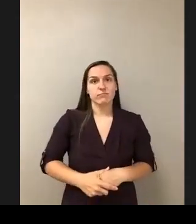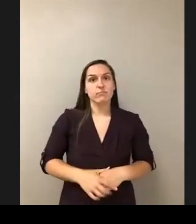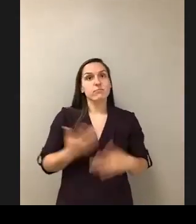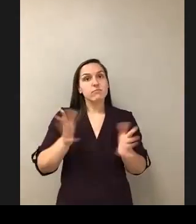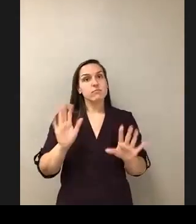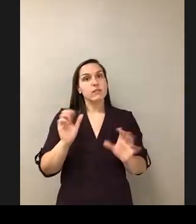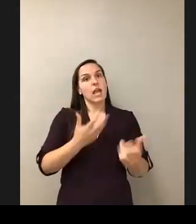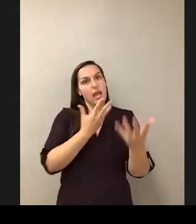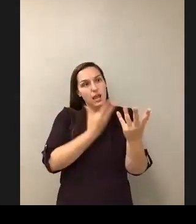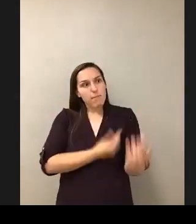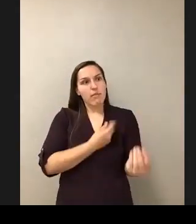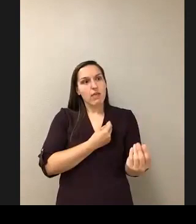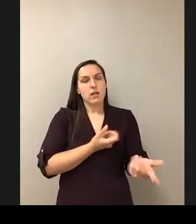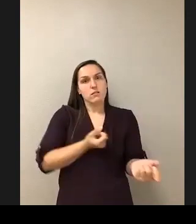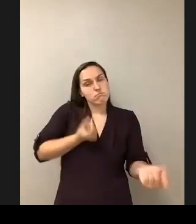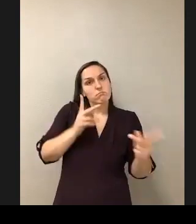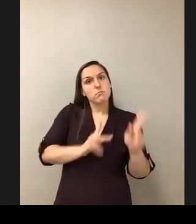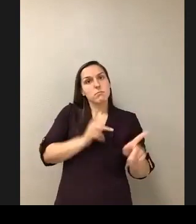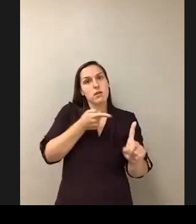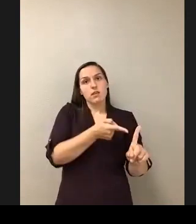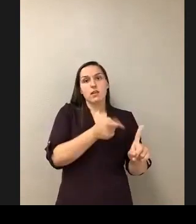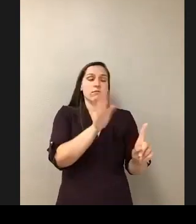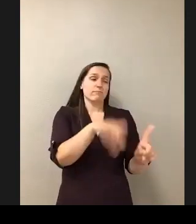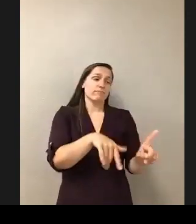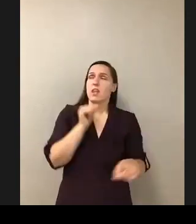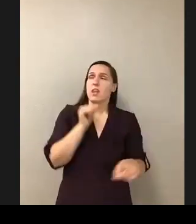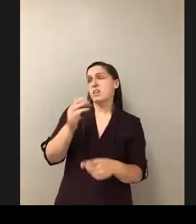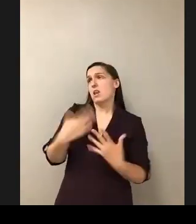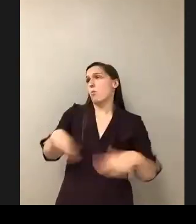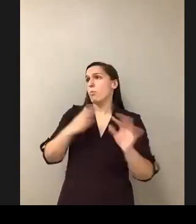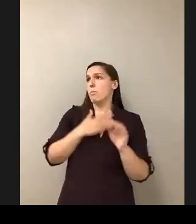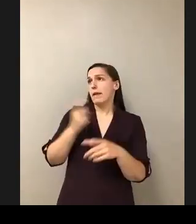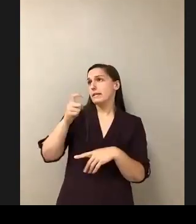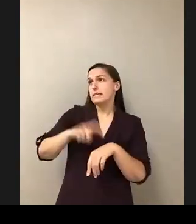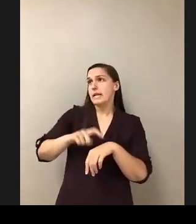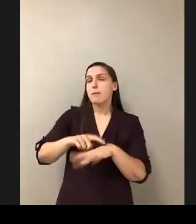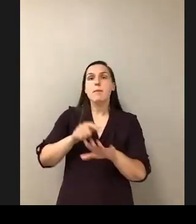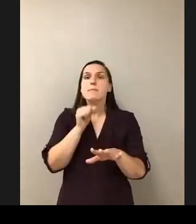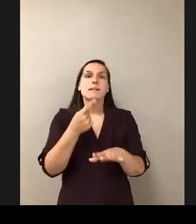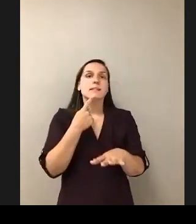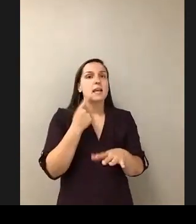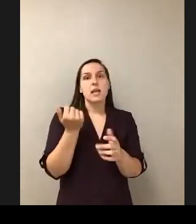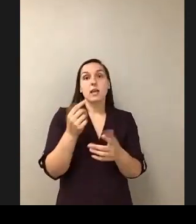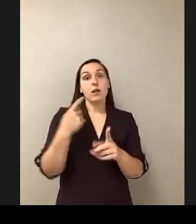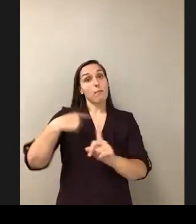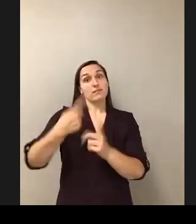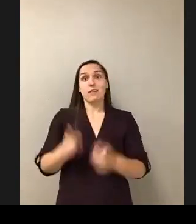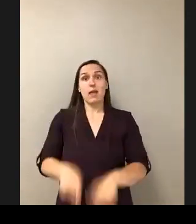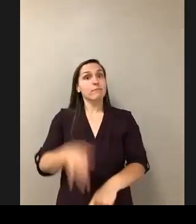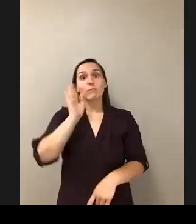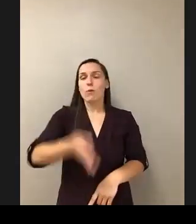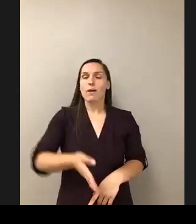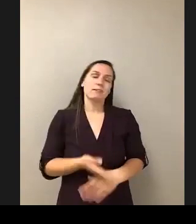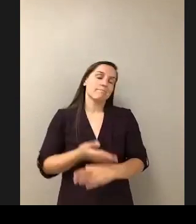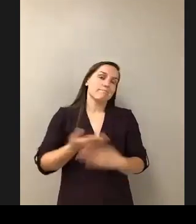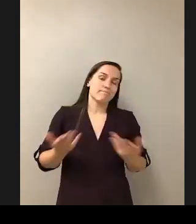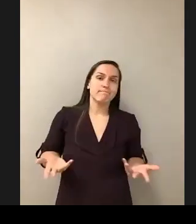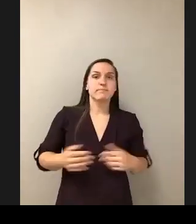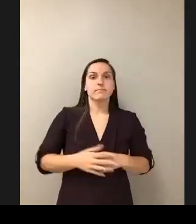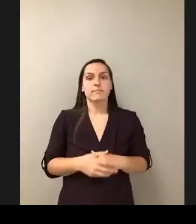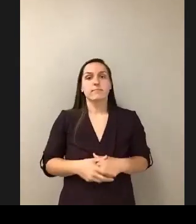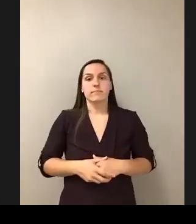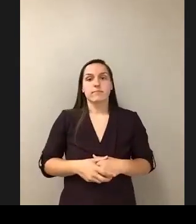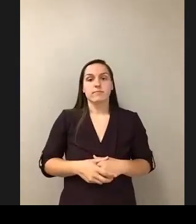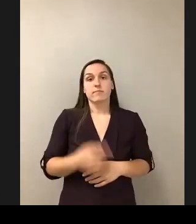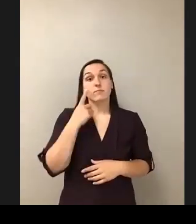empathize with people who don't think that it's worth their time and that nothing good is going to come from it. But I think one of the